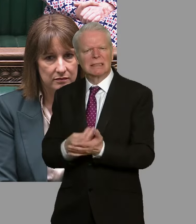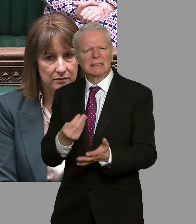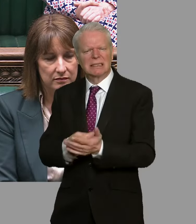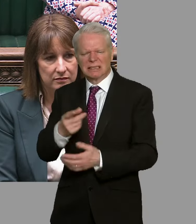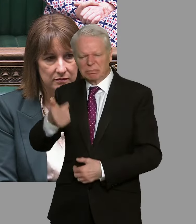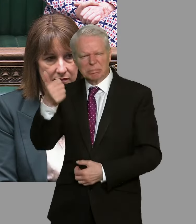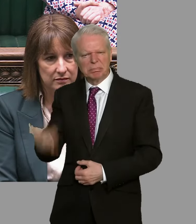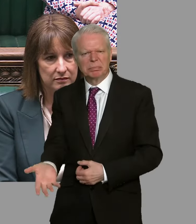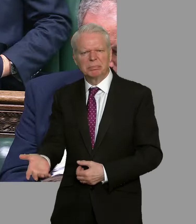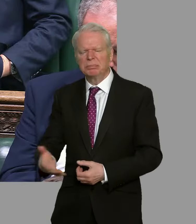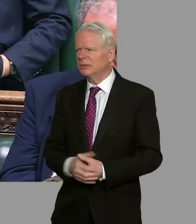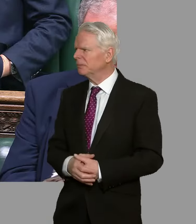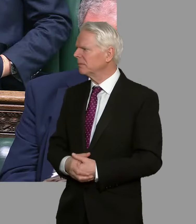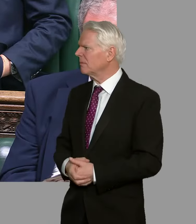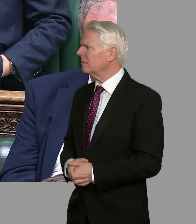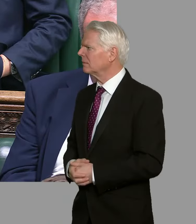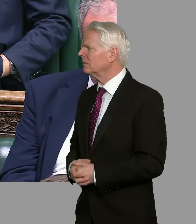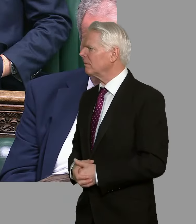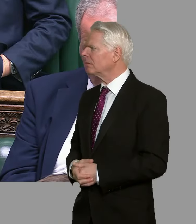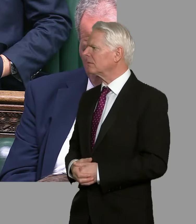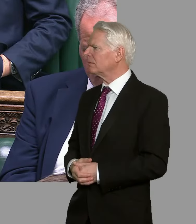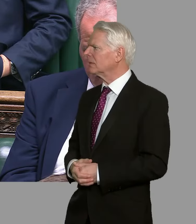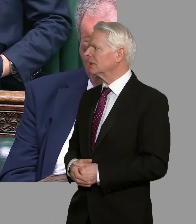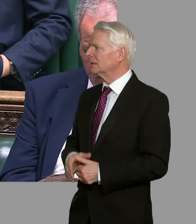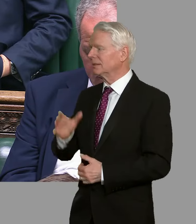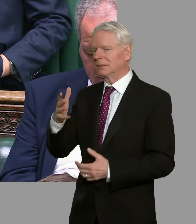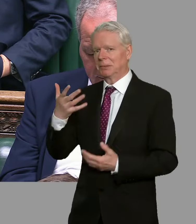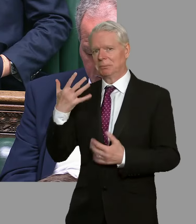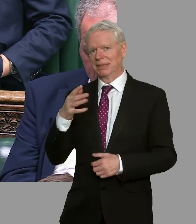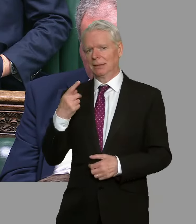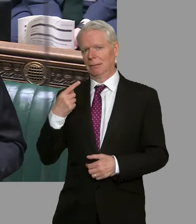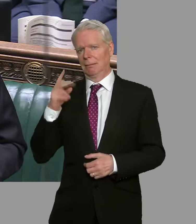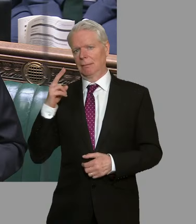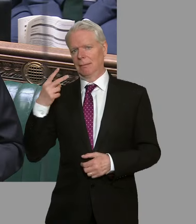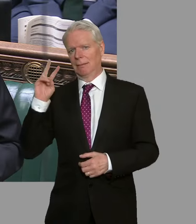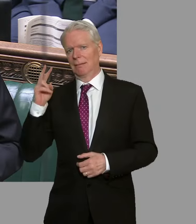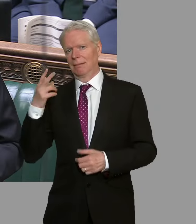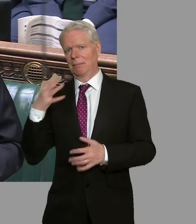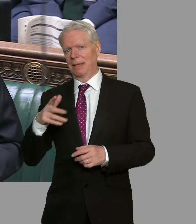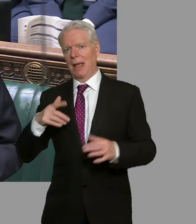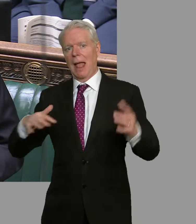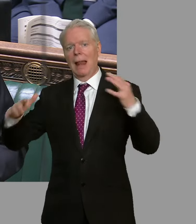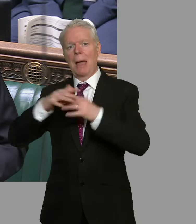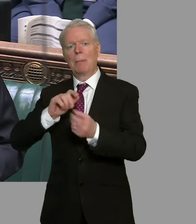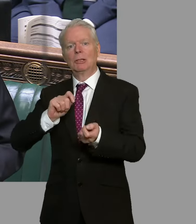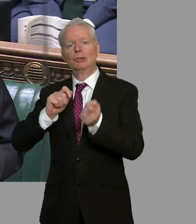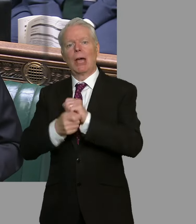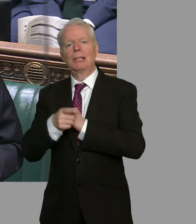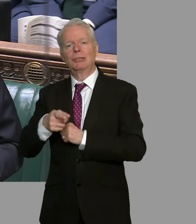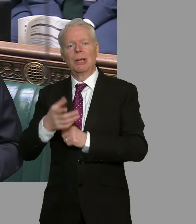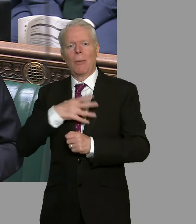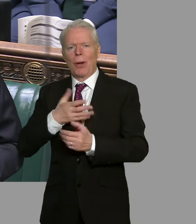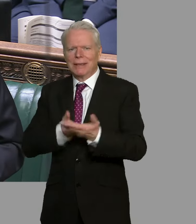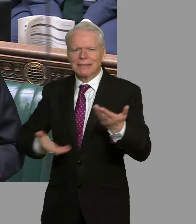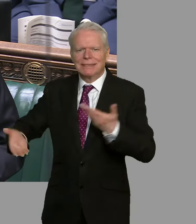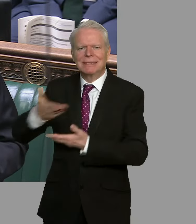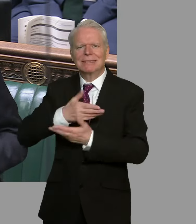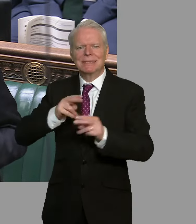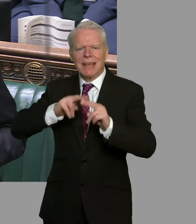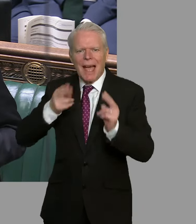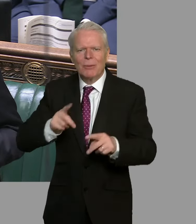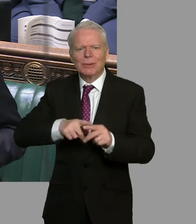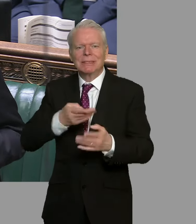how far his party has fallen, that they cannot see the significance and importance of tackling one of the major challenges of our